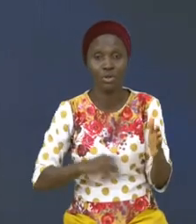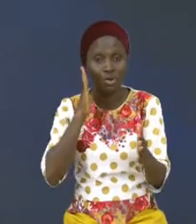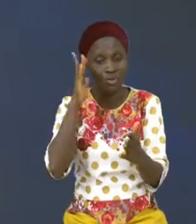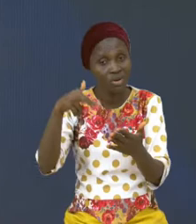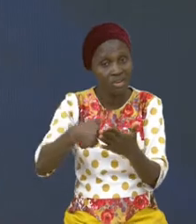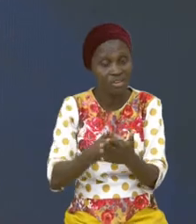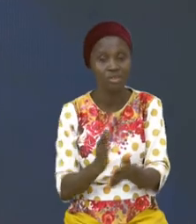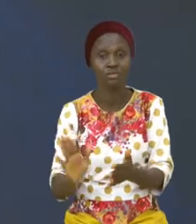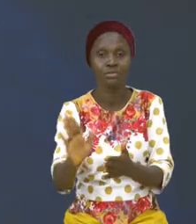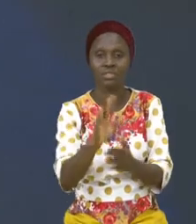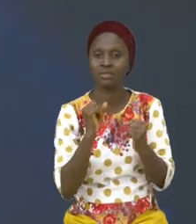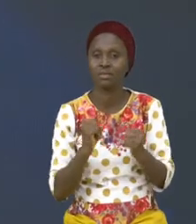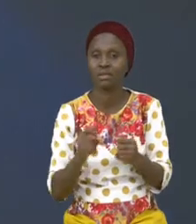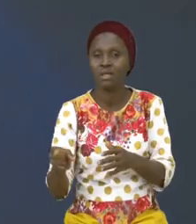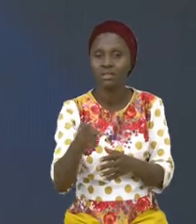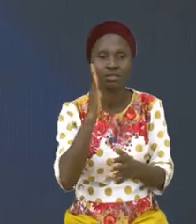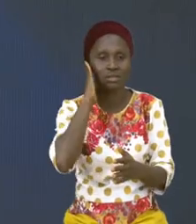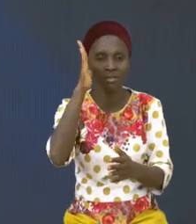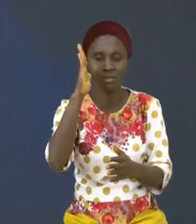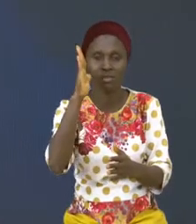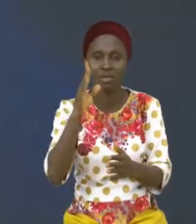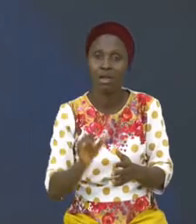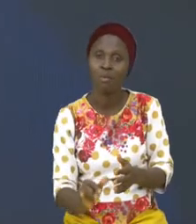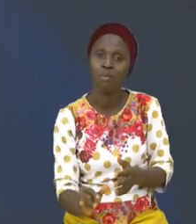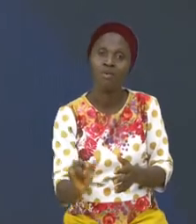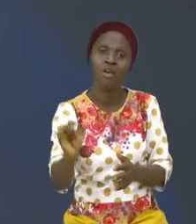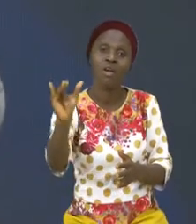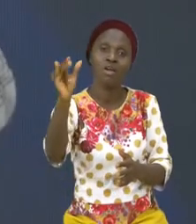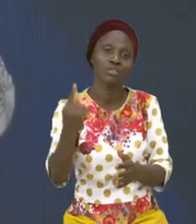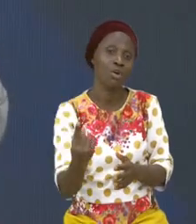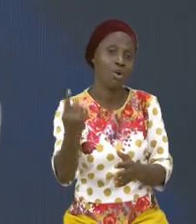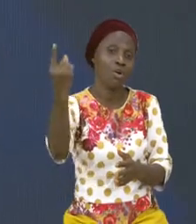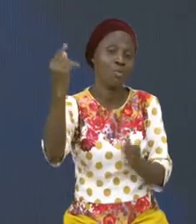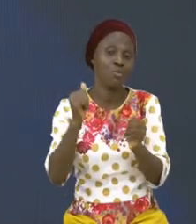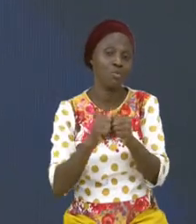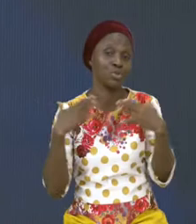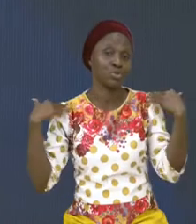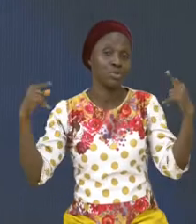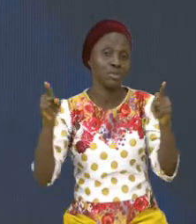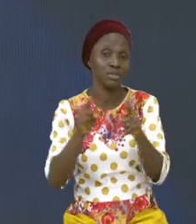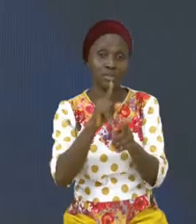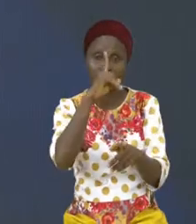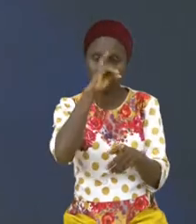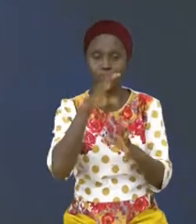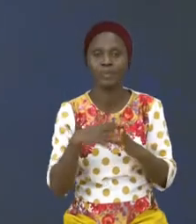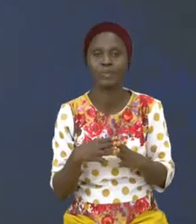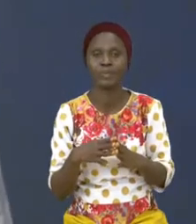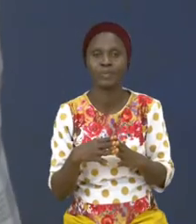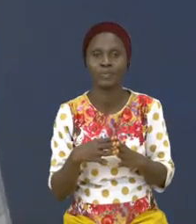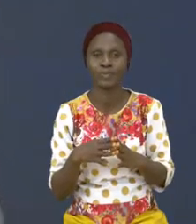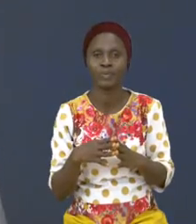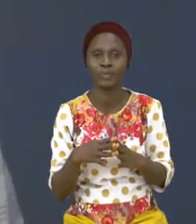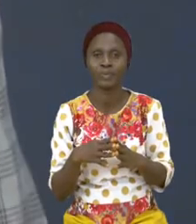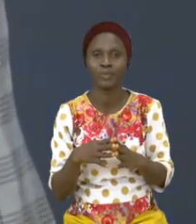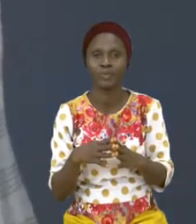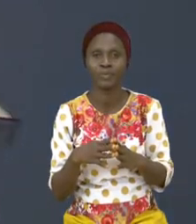their strength they shall march up with wings as eagles how